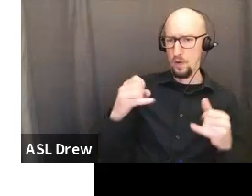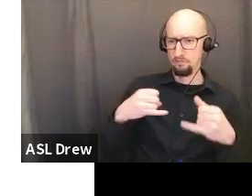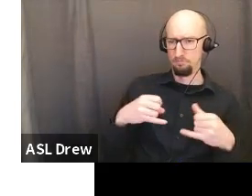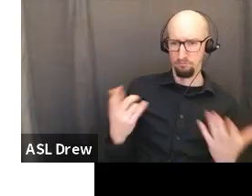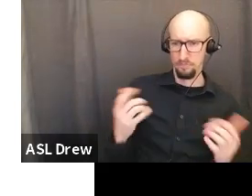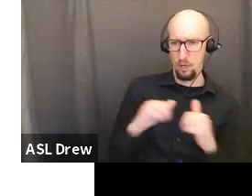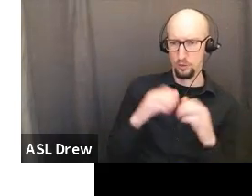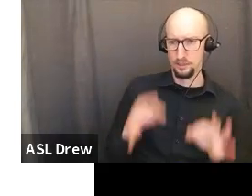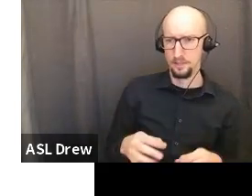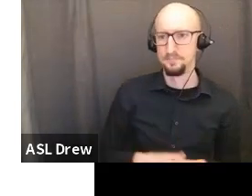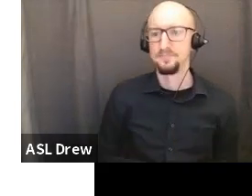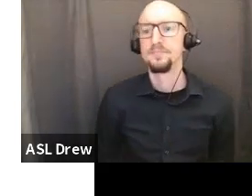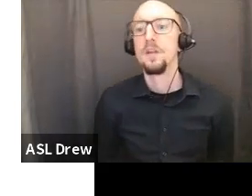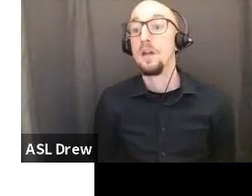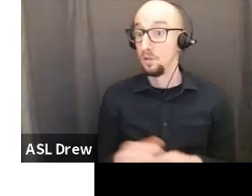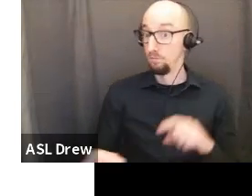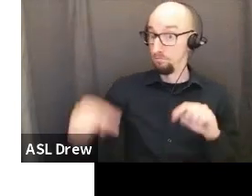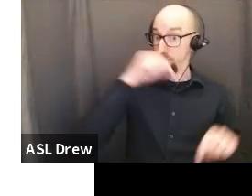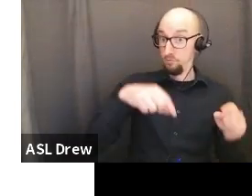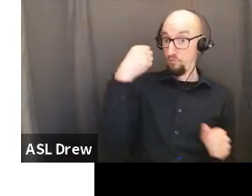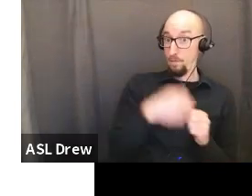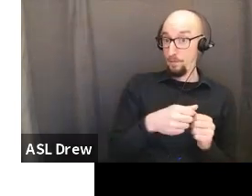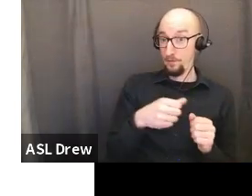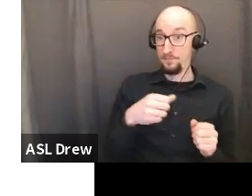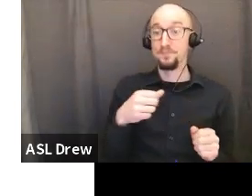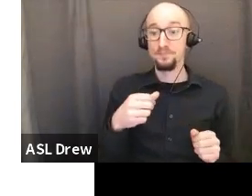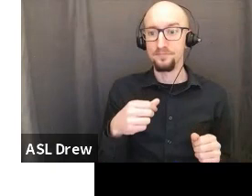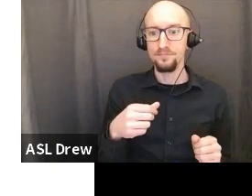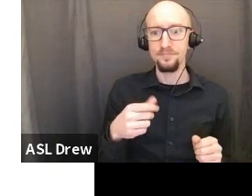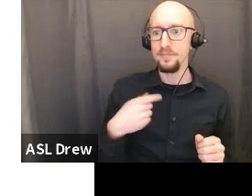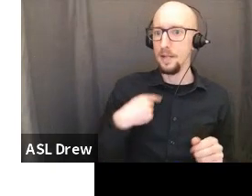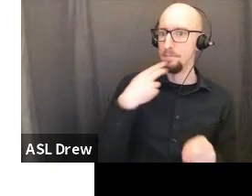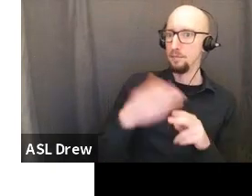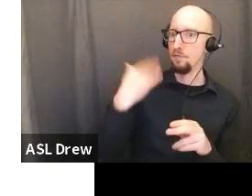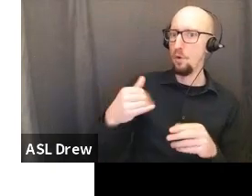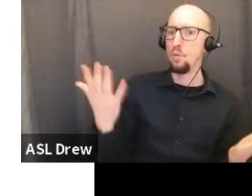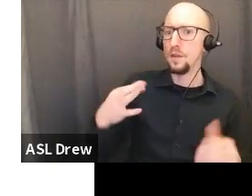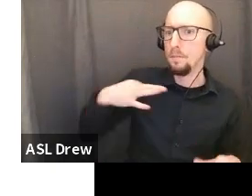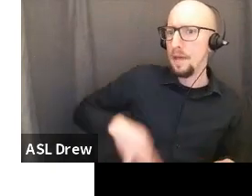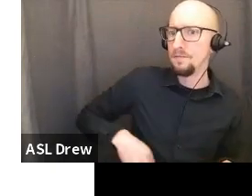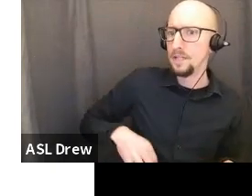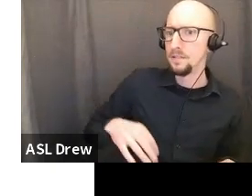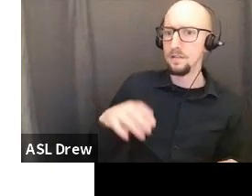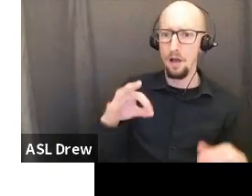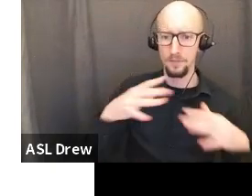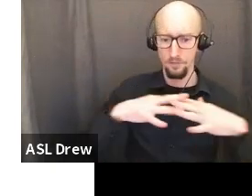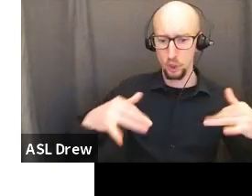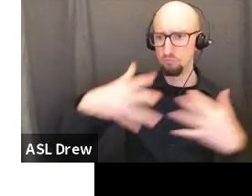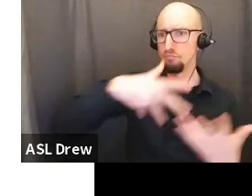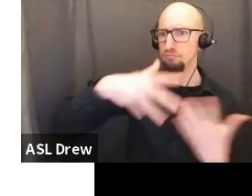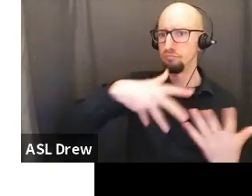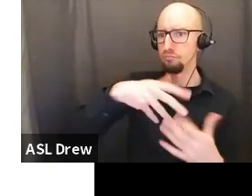guiding principle that we were looking for the benefits of diversity and